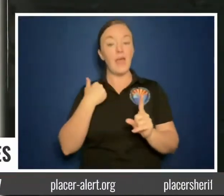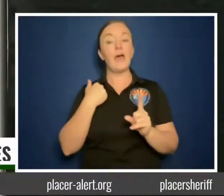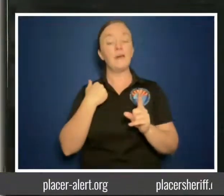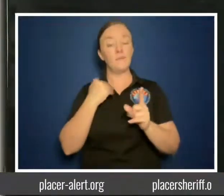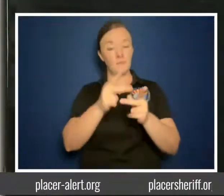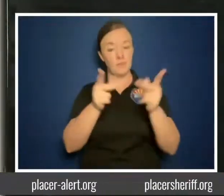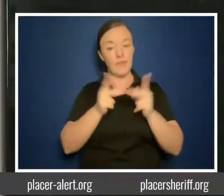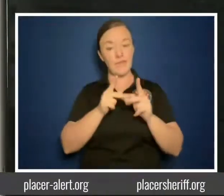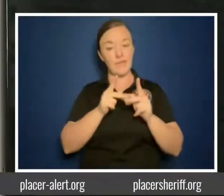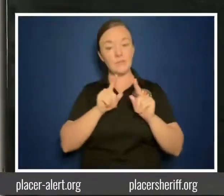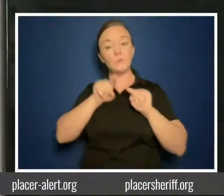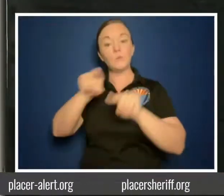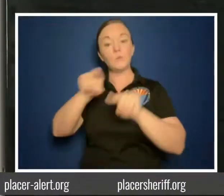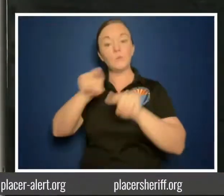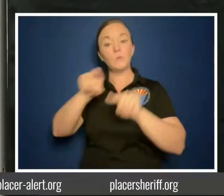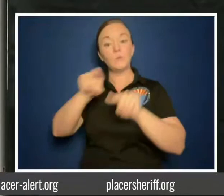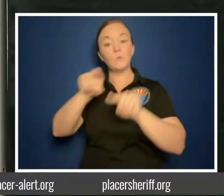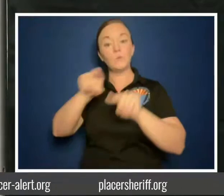Sierra College,